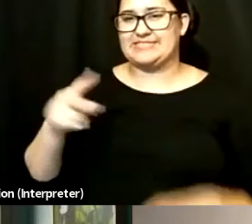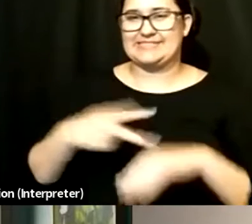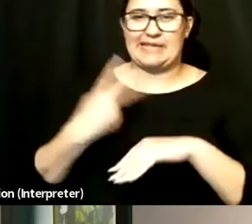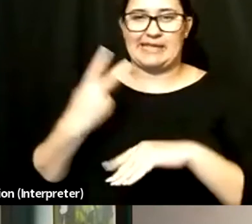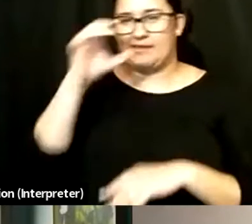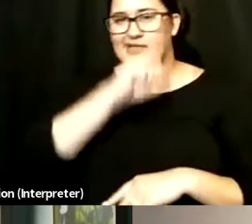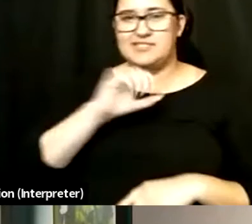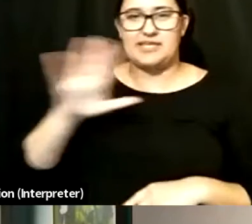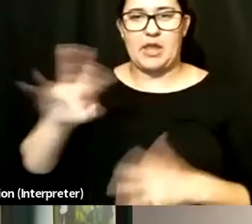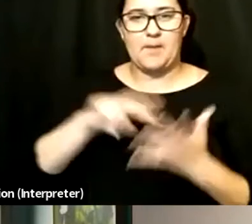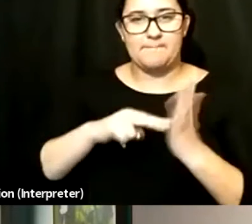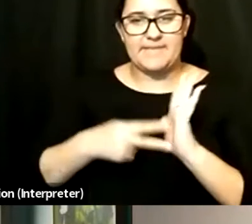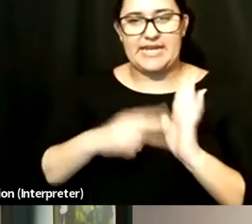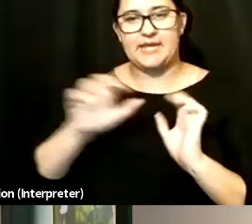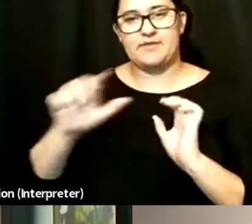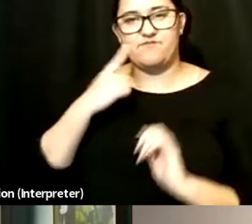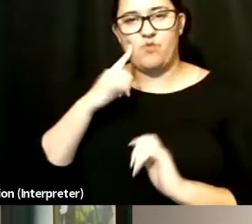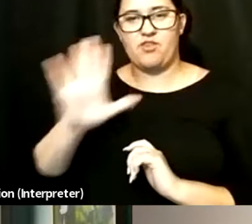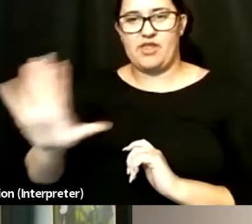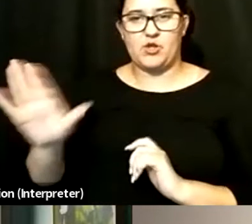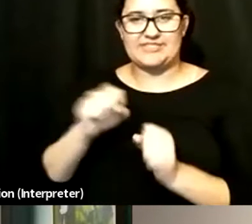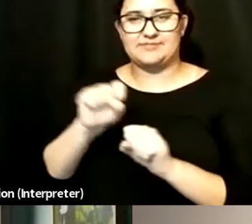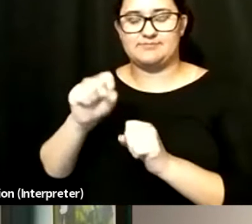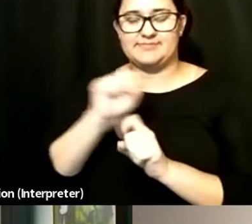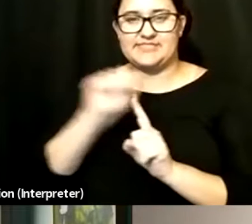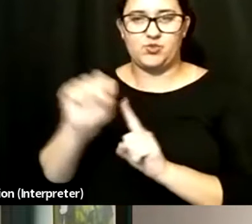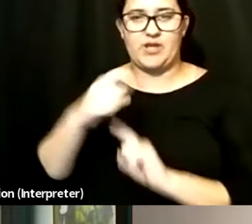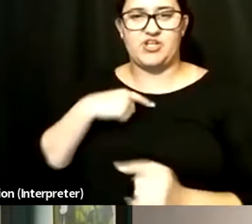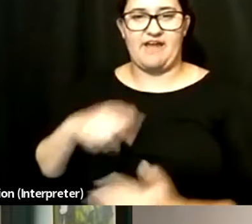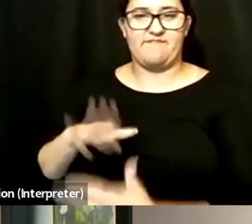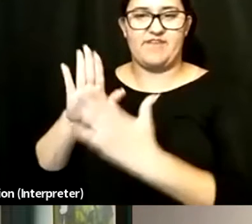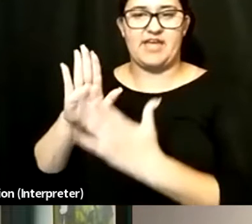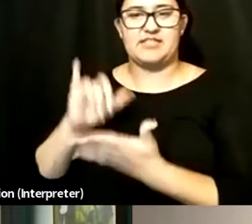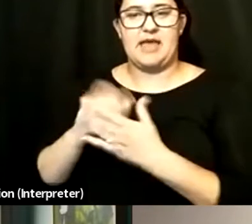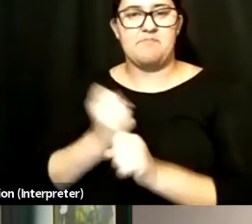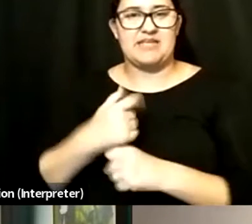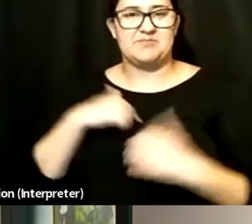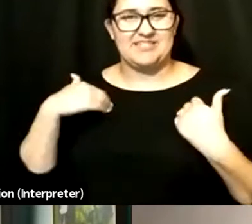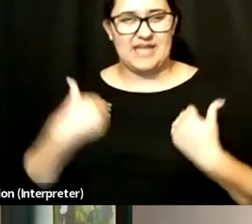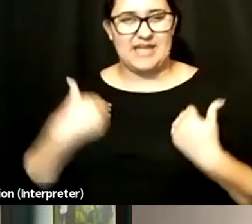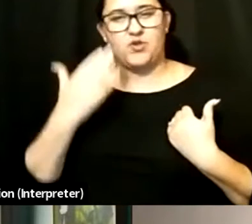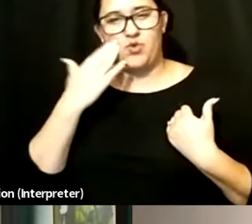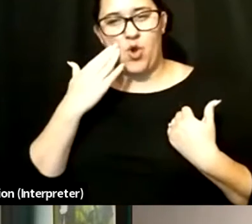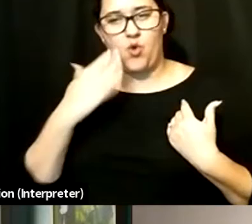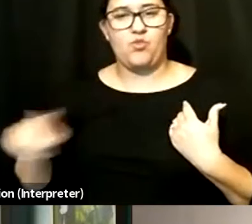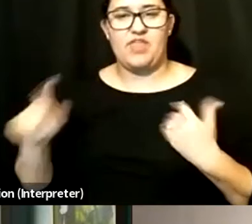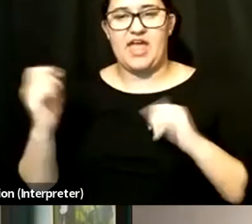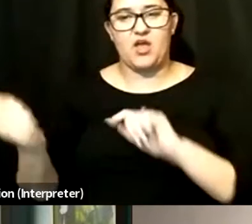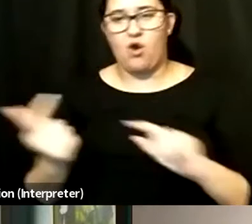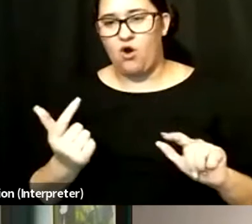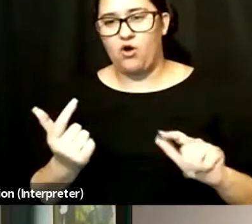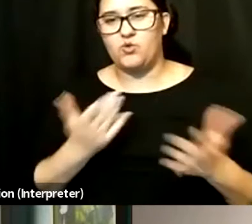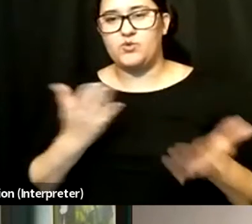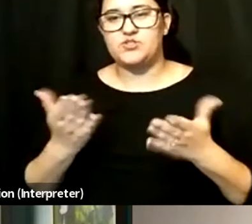talking about the situations that I face that just make me tired. You know, they all sort of, we call